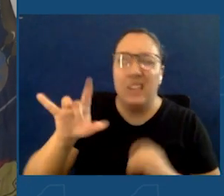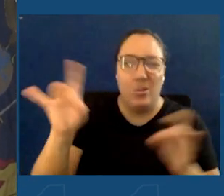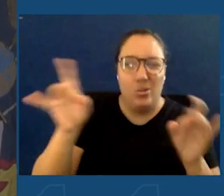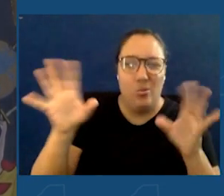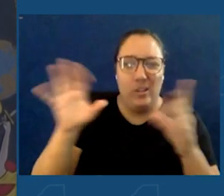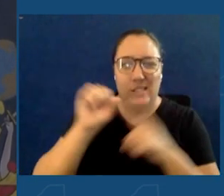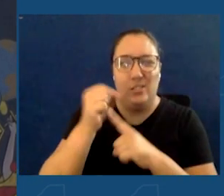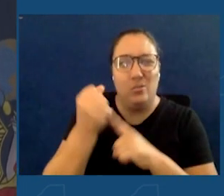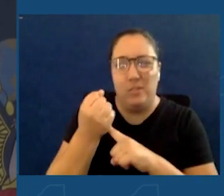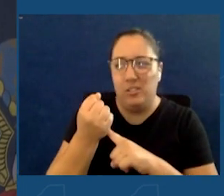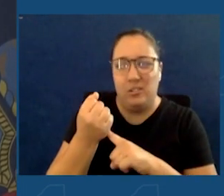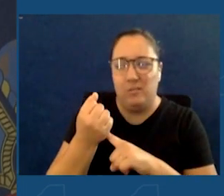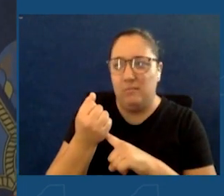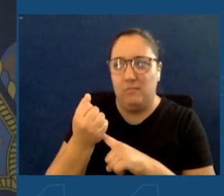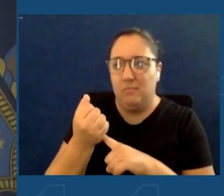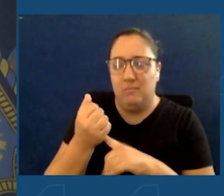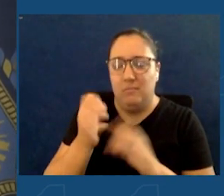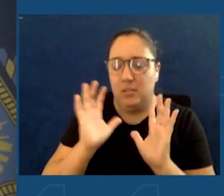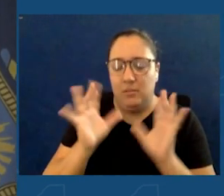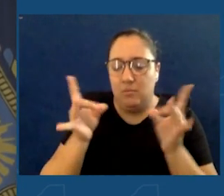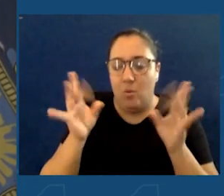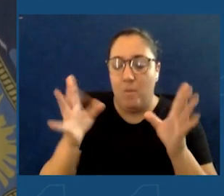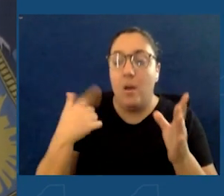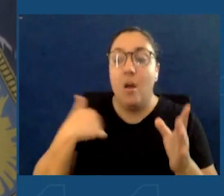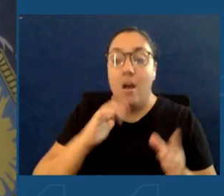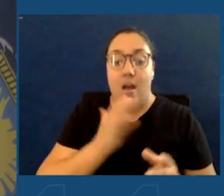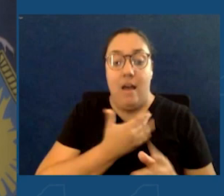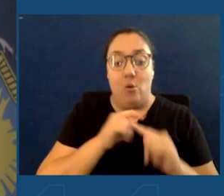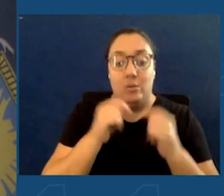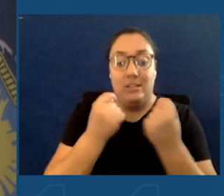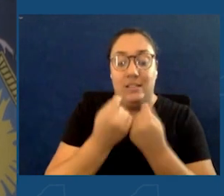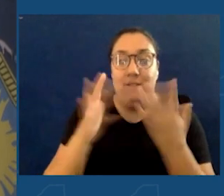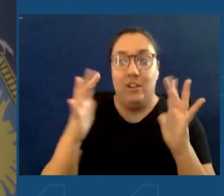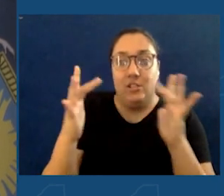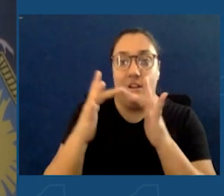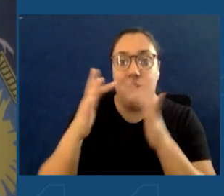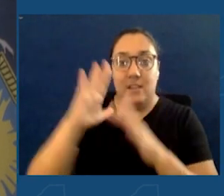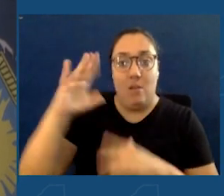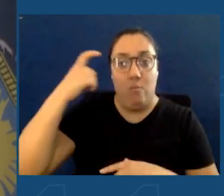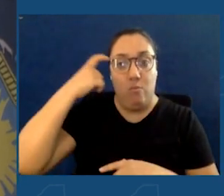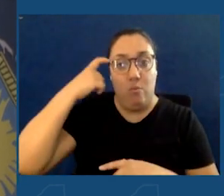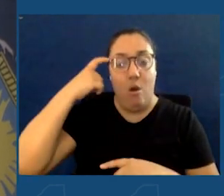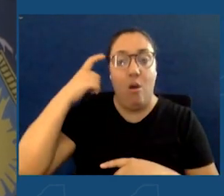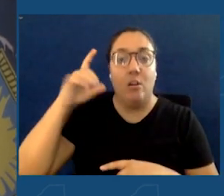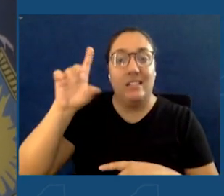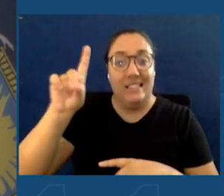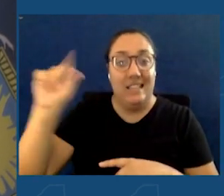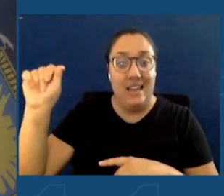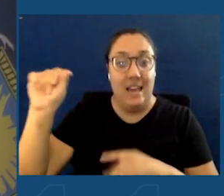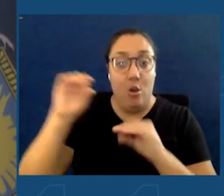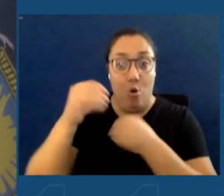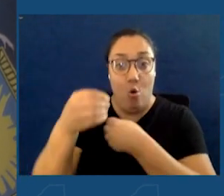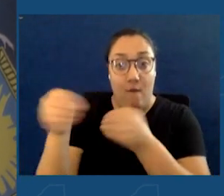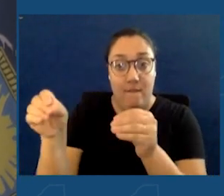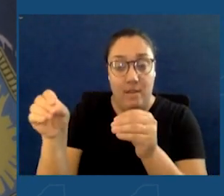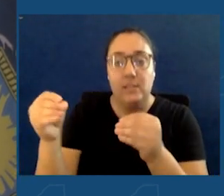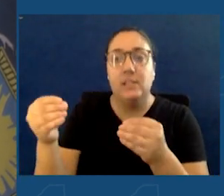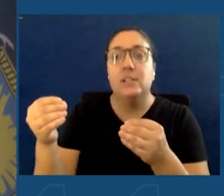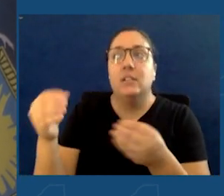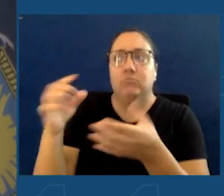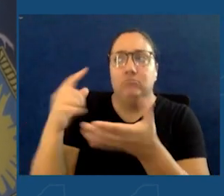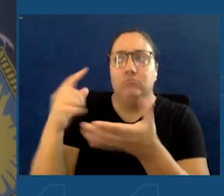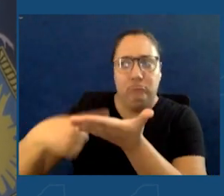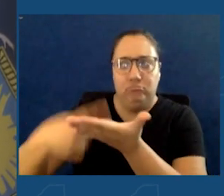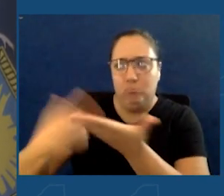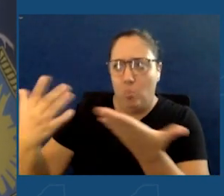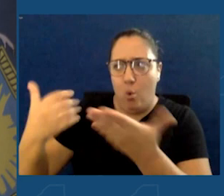Our team has been in contact with the Bronx District Attorney's Office to talk about the actual charges that were filed, because under